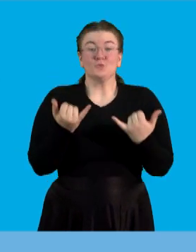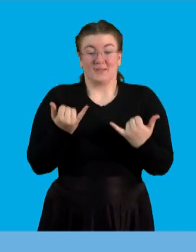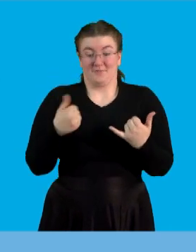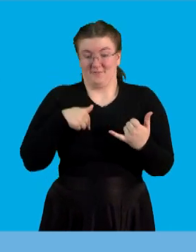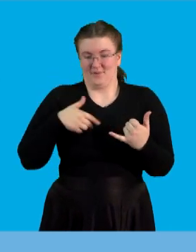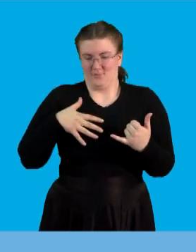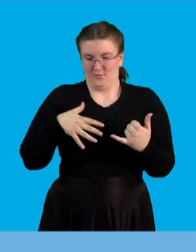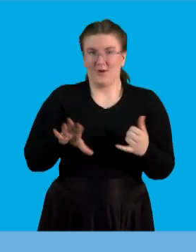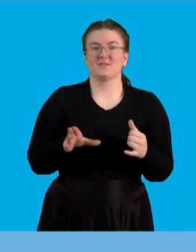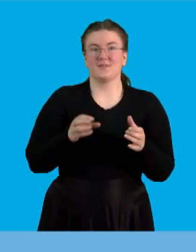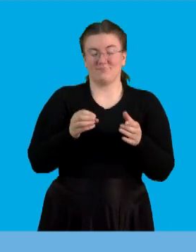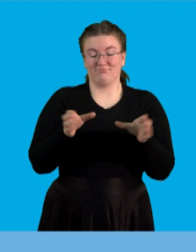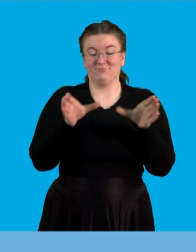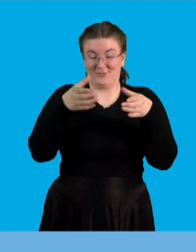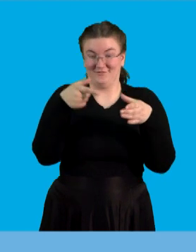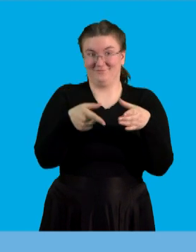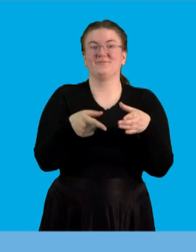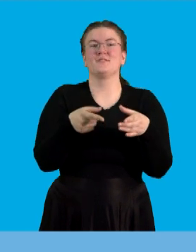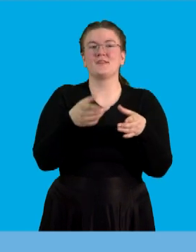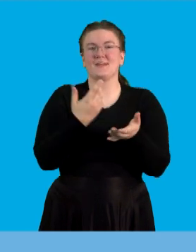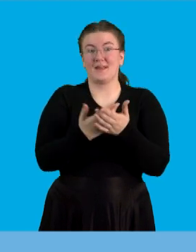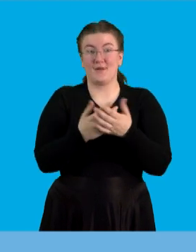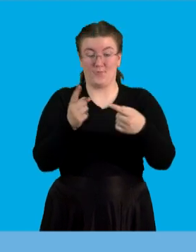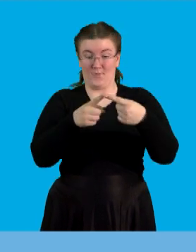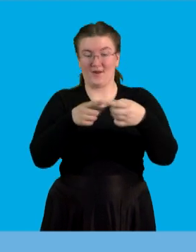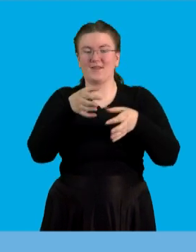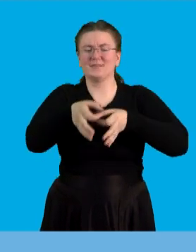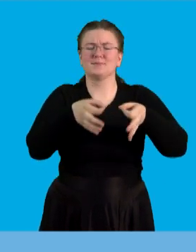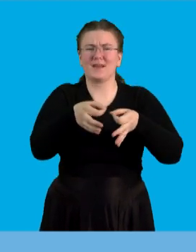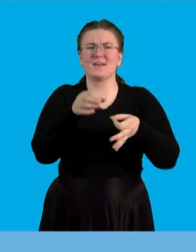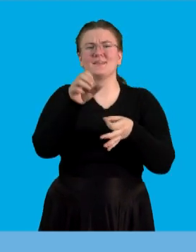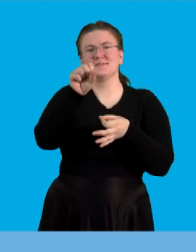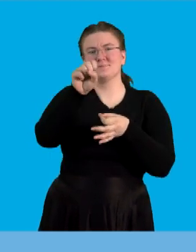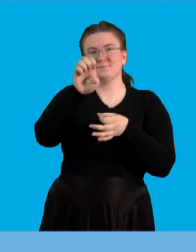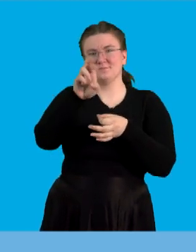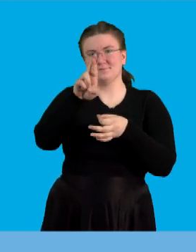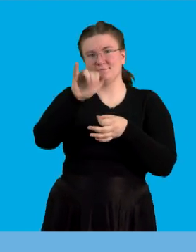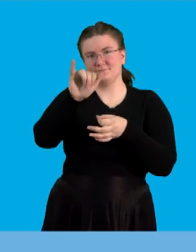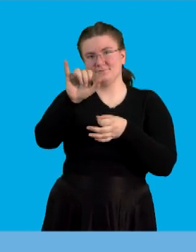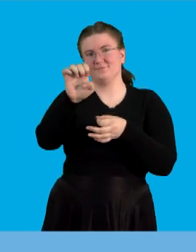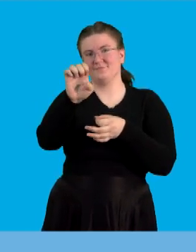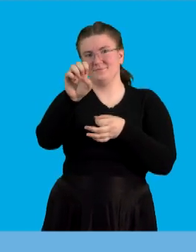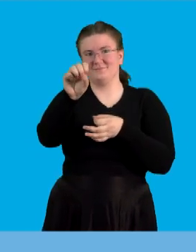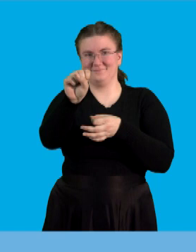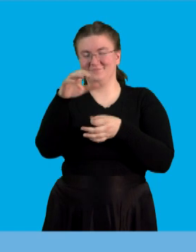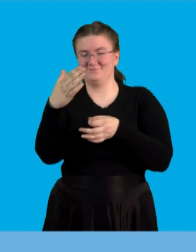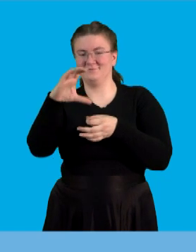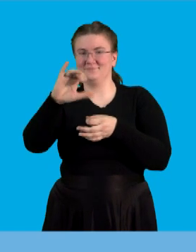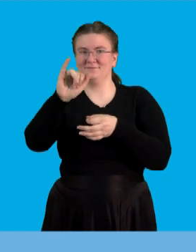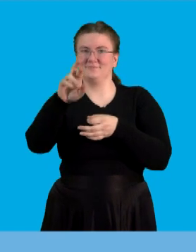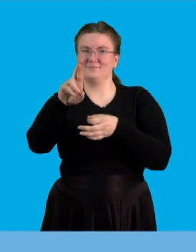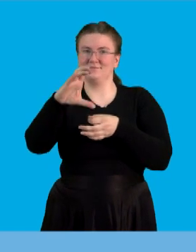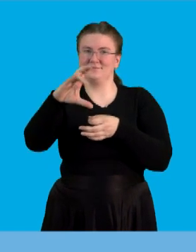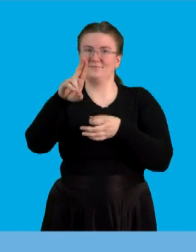you to be able to explain what a series circuit is. I also want you to be able to explain the effect of resistors